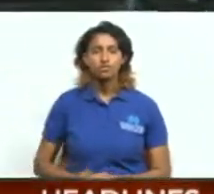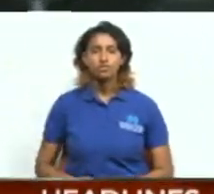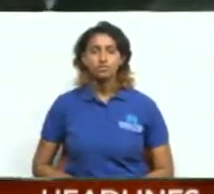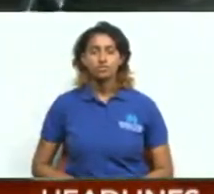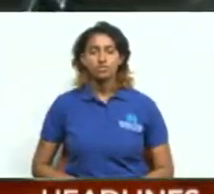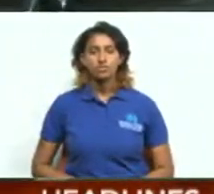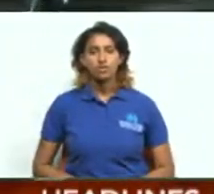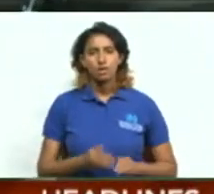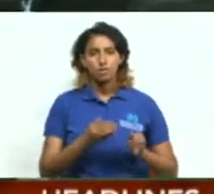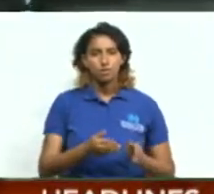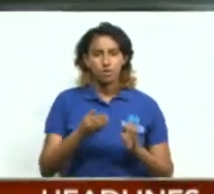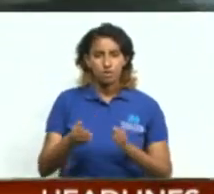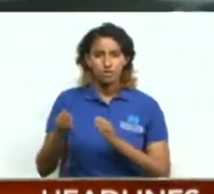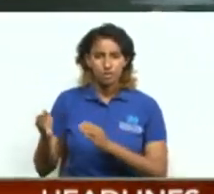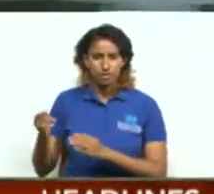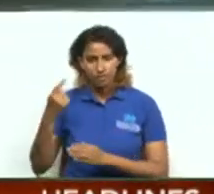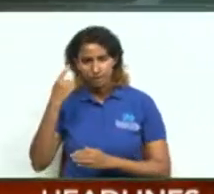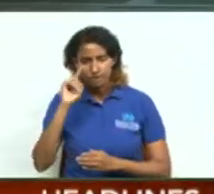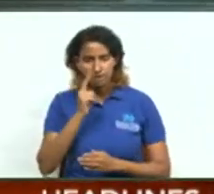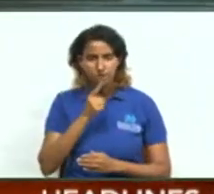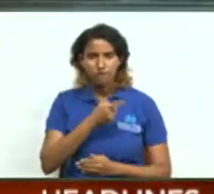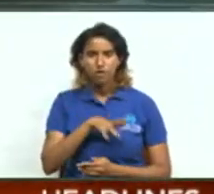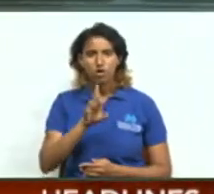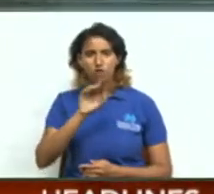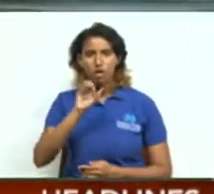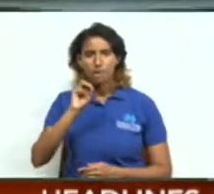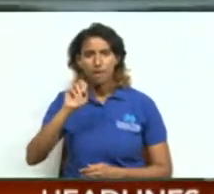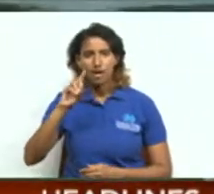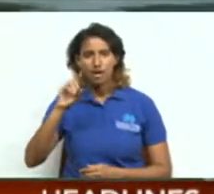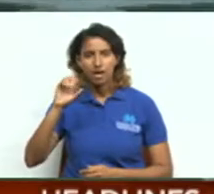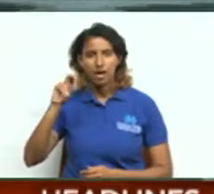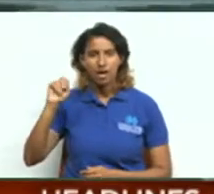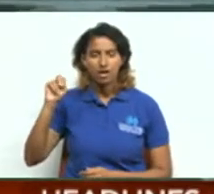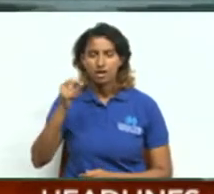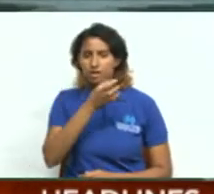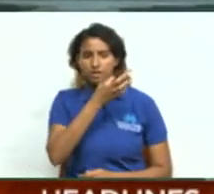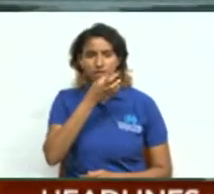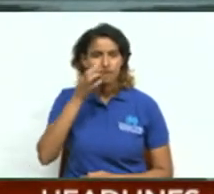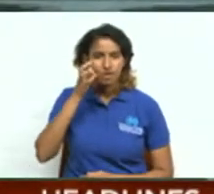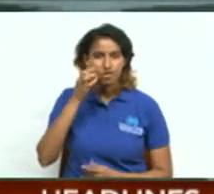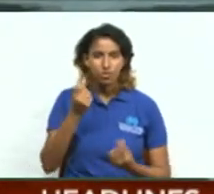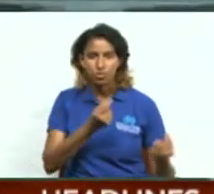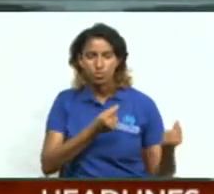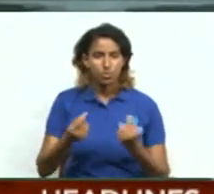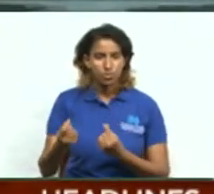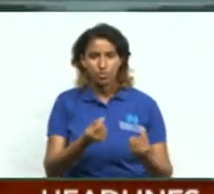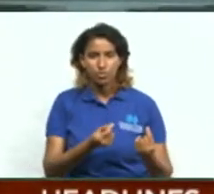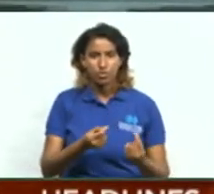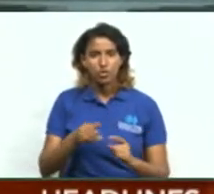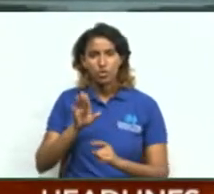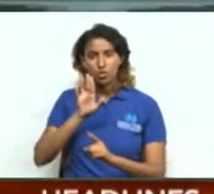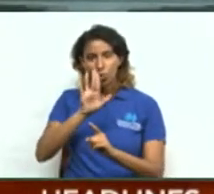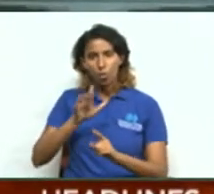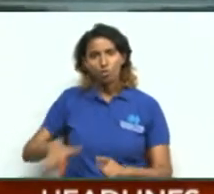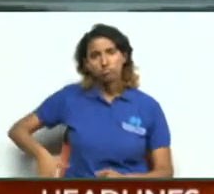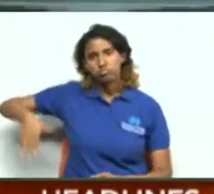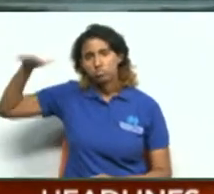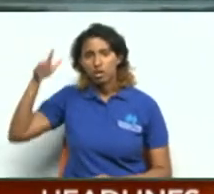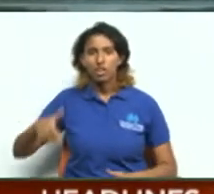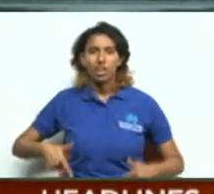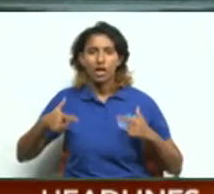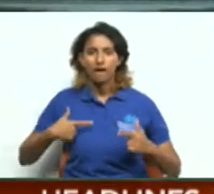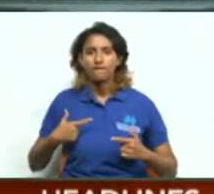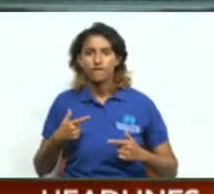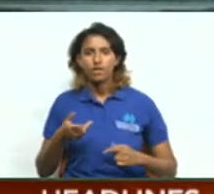the, for yourself or even observing over all your life within Islam? Yes. What would have been, what sort of